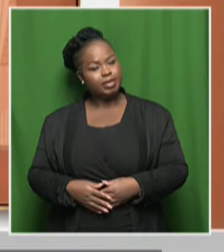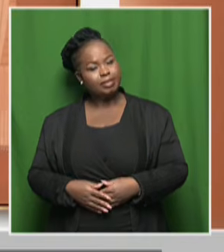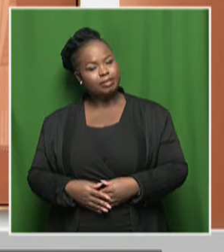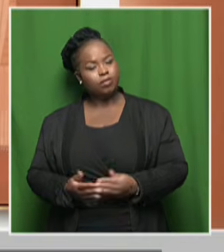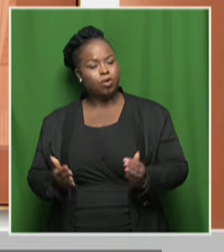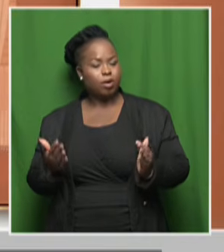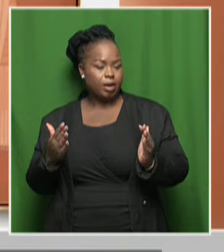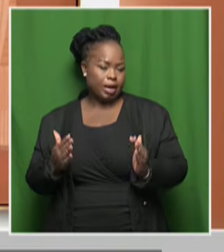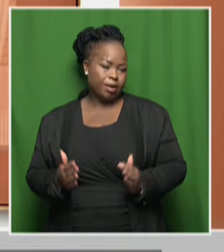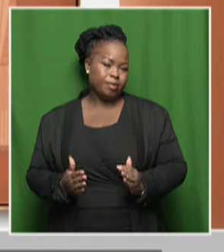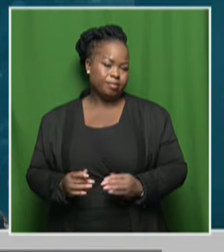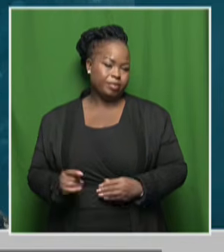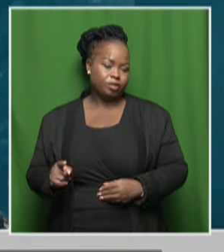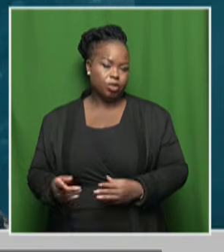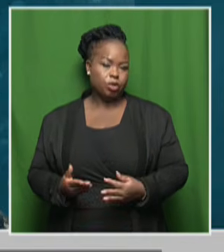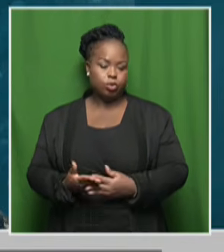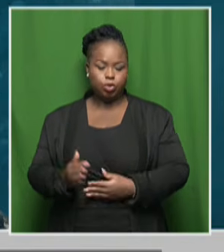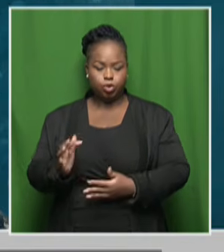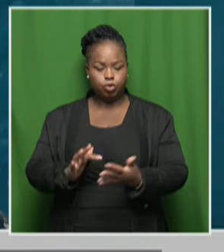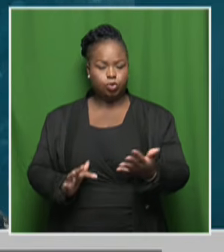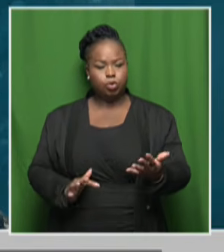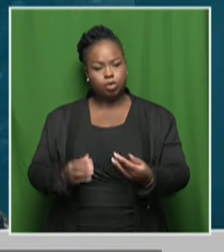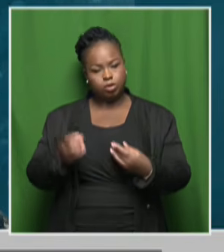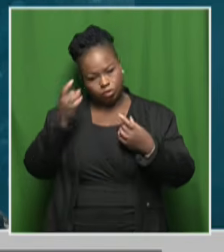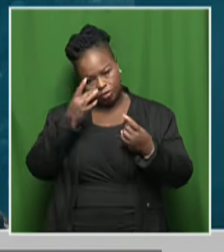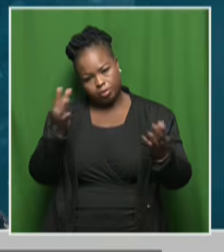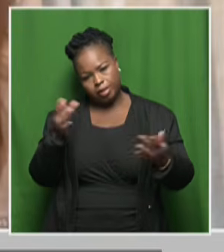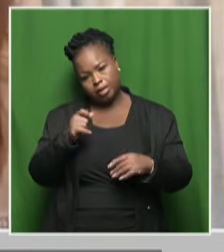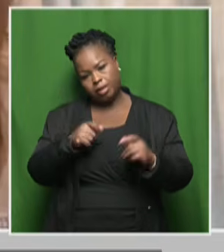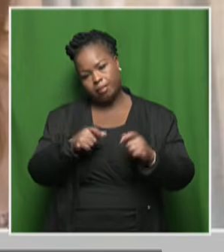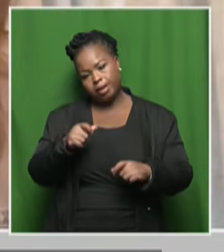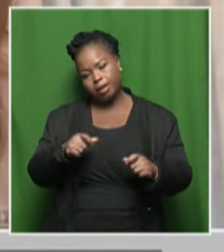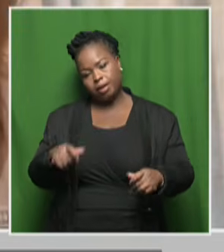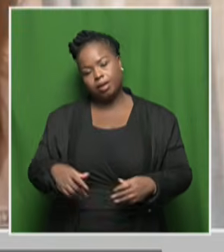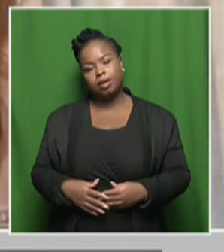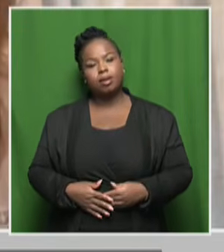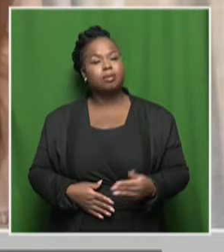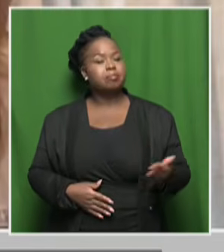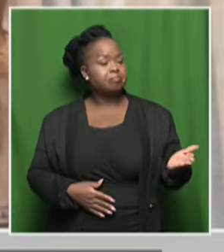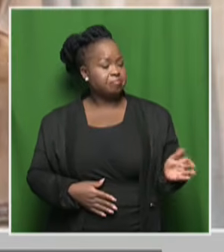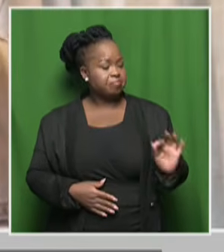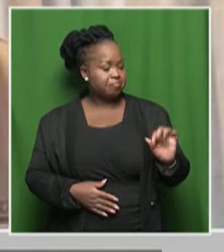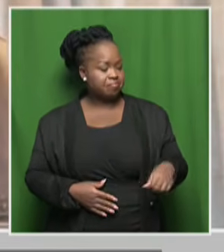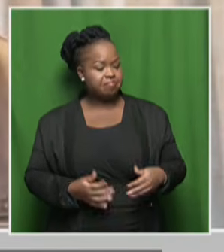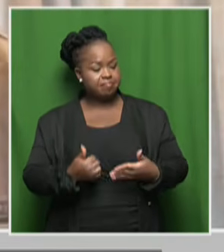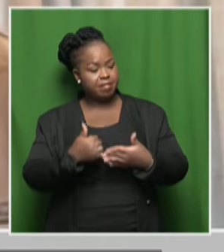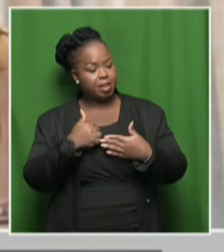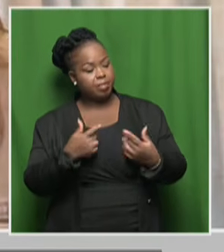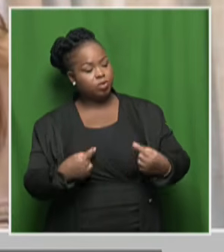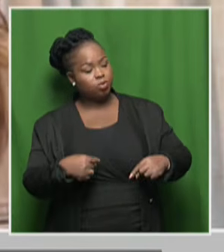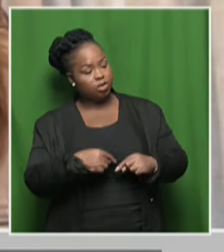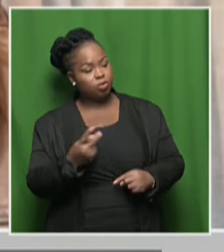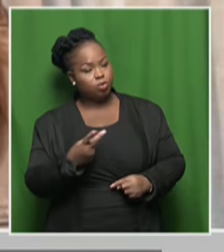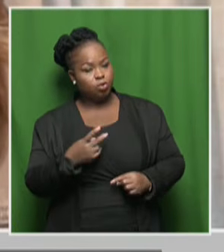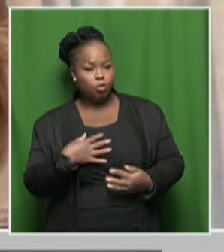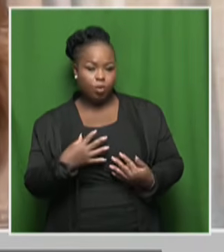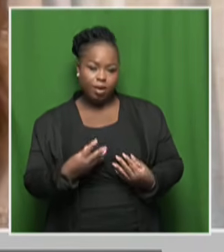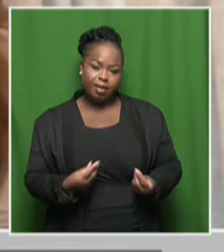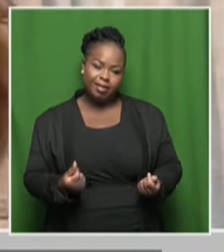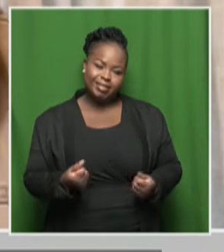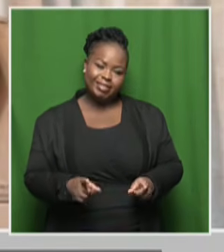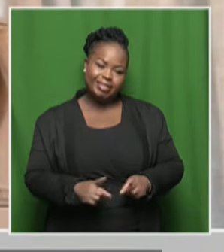of humanity in these stories and share them with the audience. Yes, and help us to connect, and that's how we also heal as well. So it's going